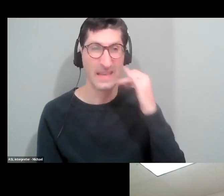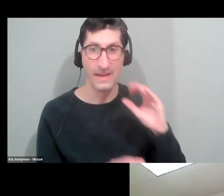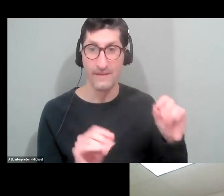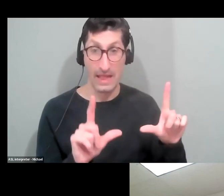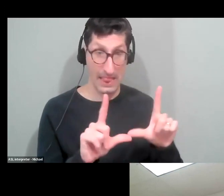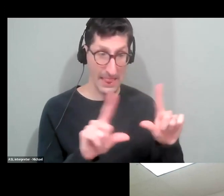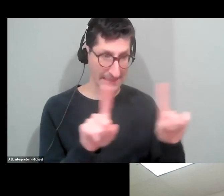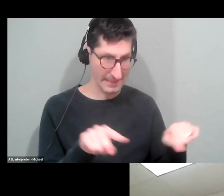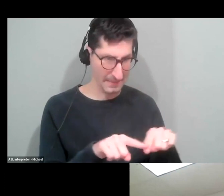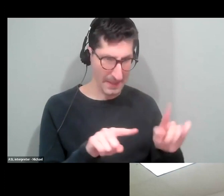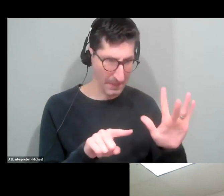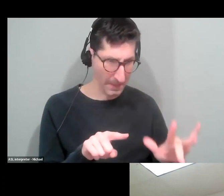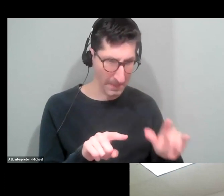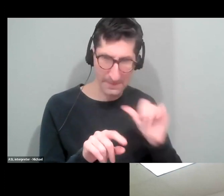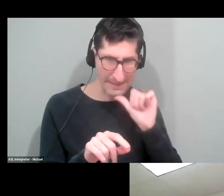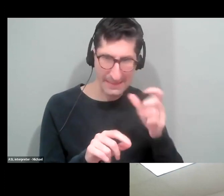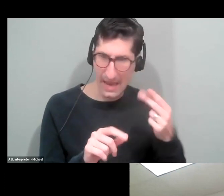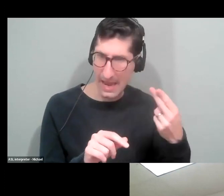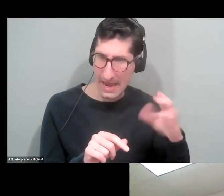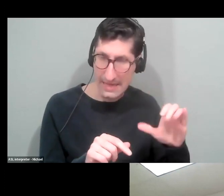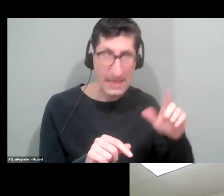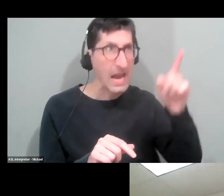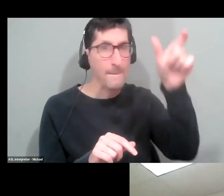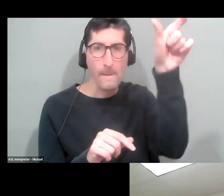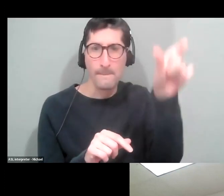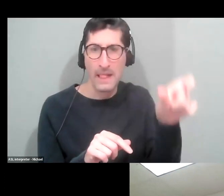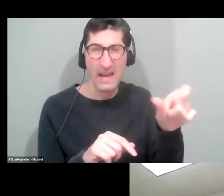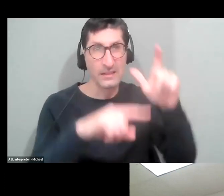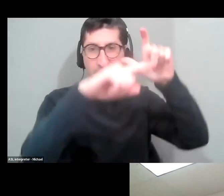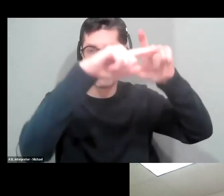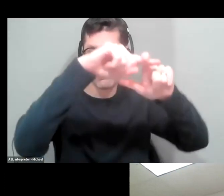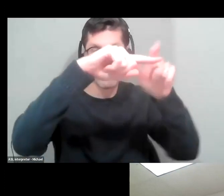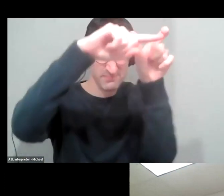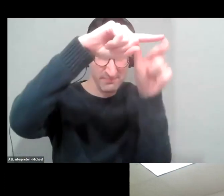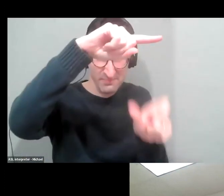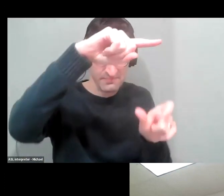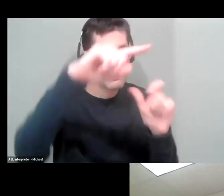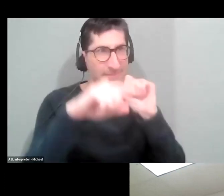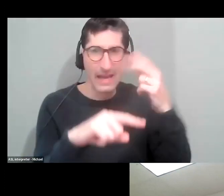should speak to whoever is in charge of the polling place, so that they can correct that situation.